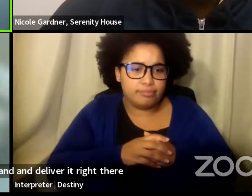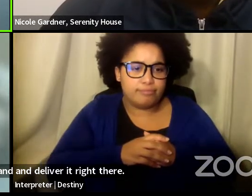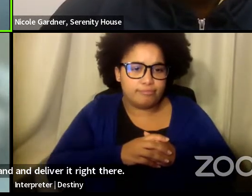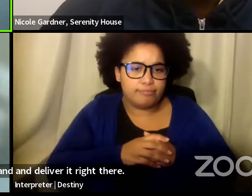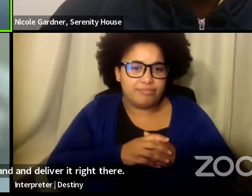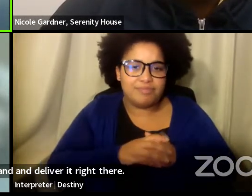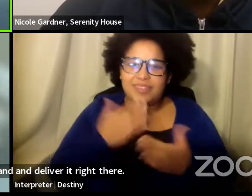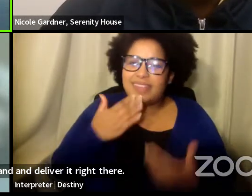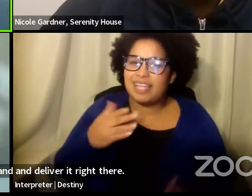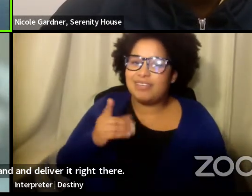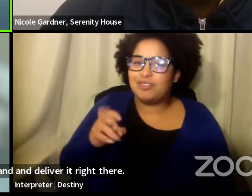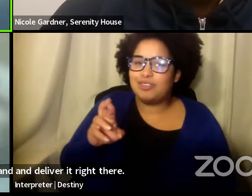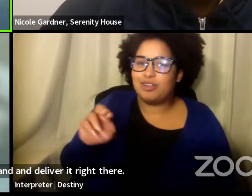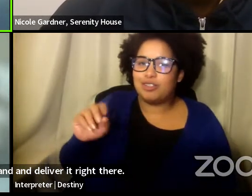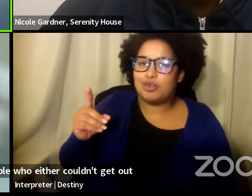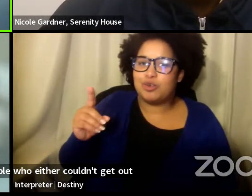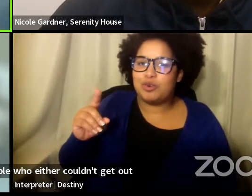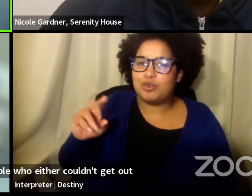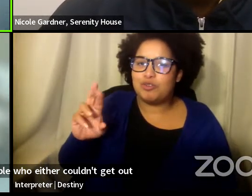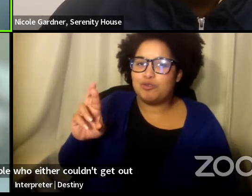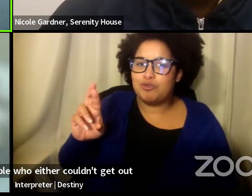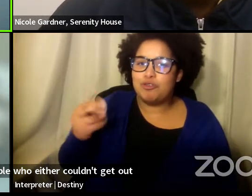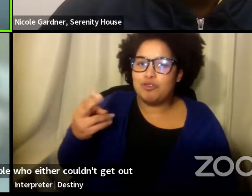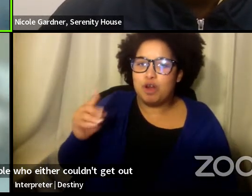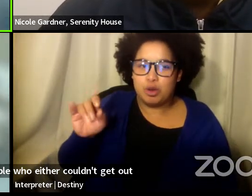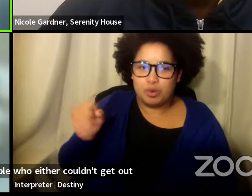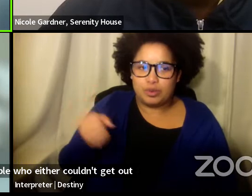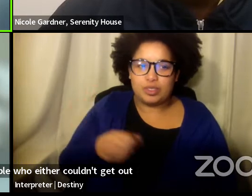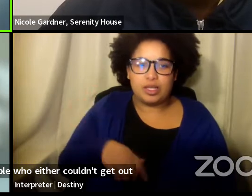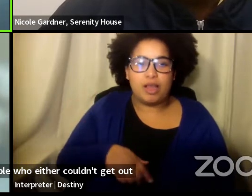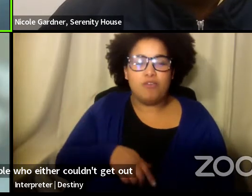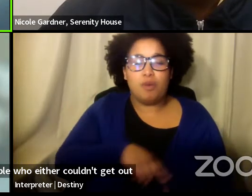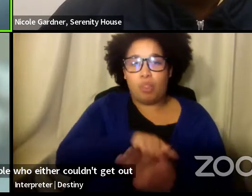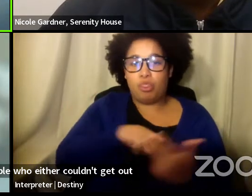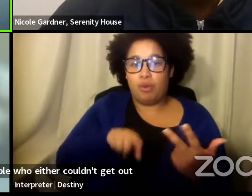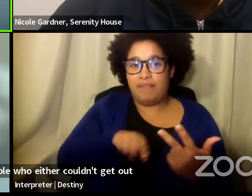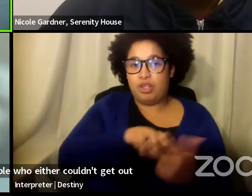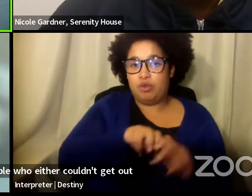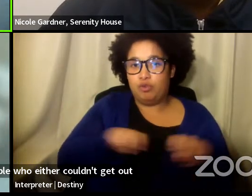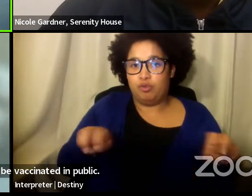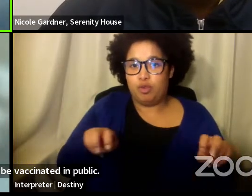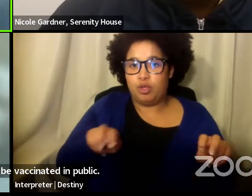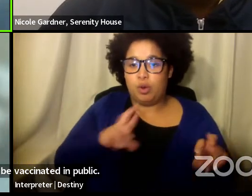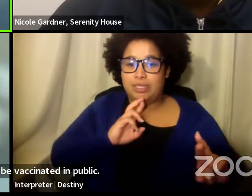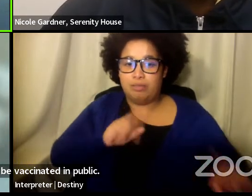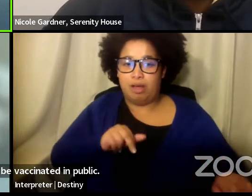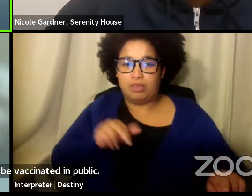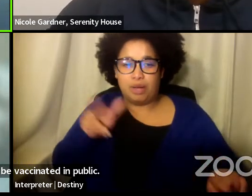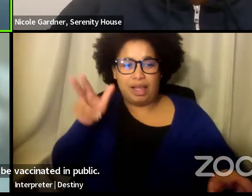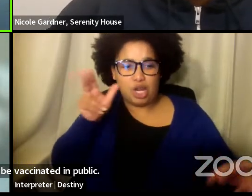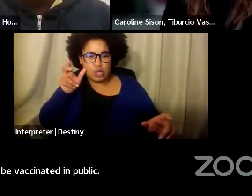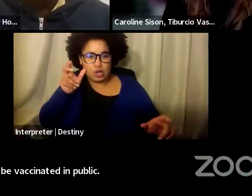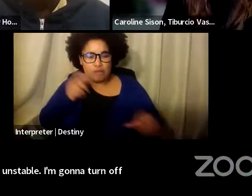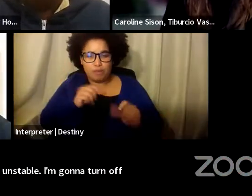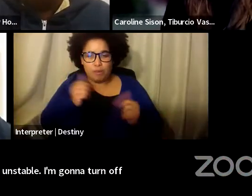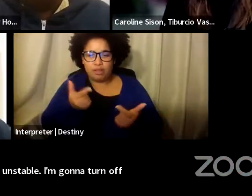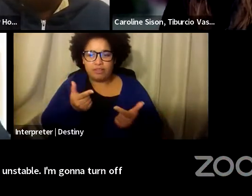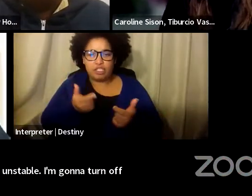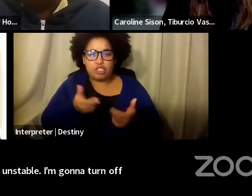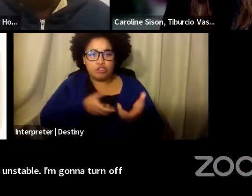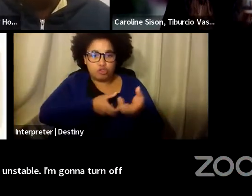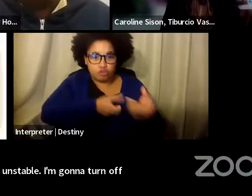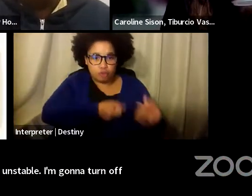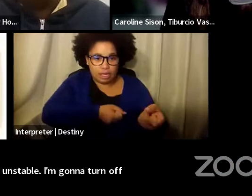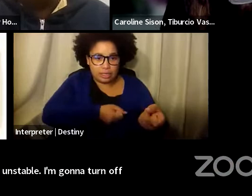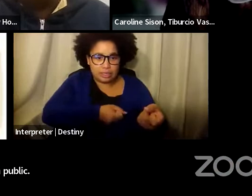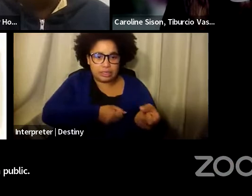Thank you, Dr. Rhodes. So, the thread that I heard in all three responses to that question was trust,